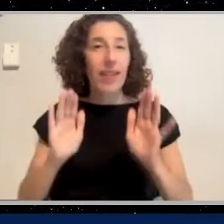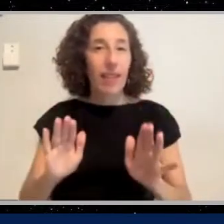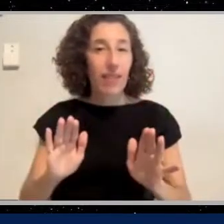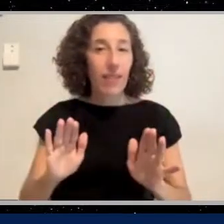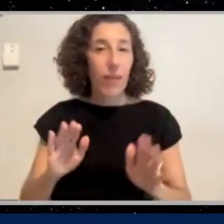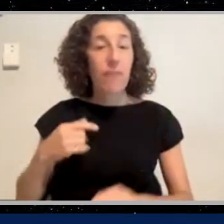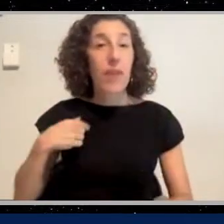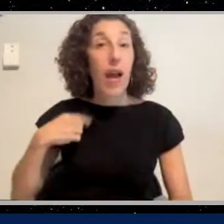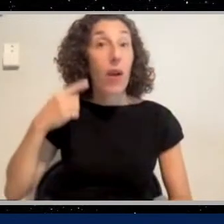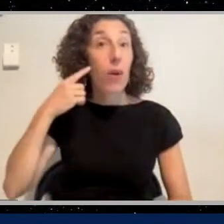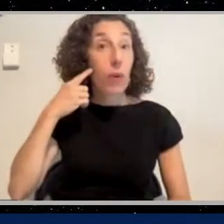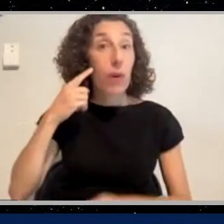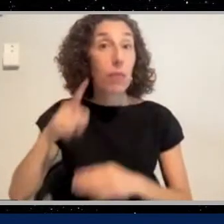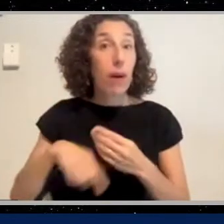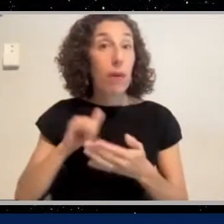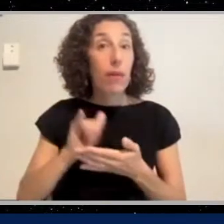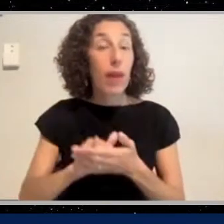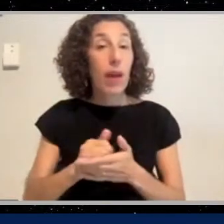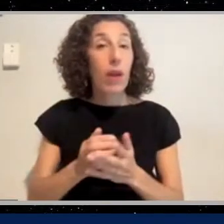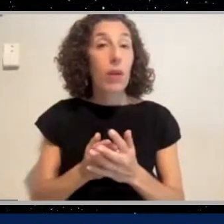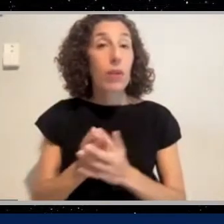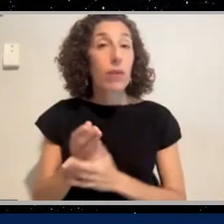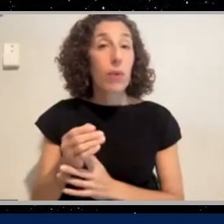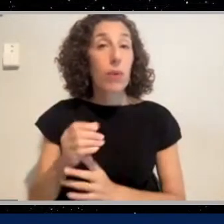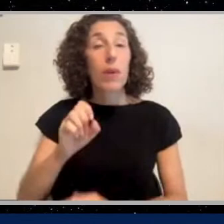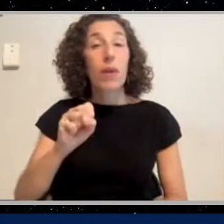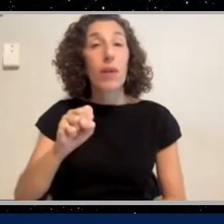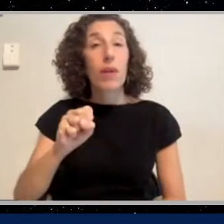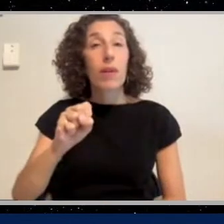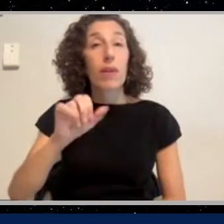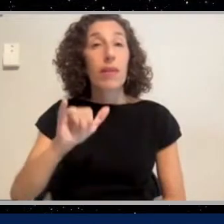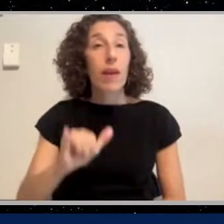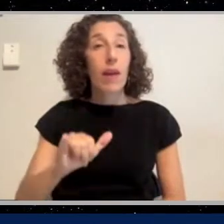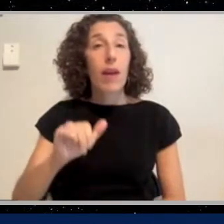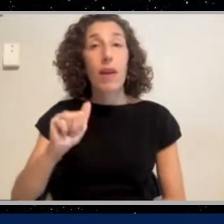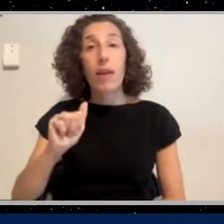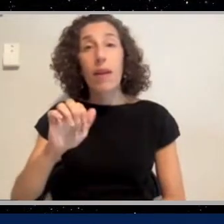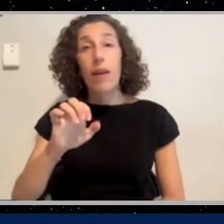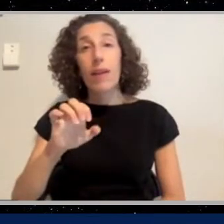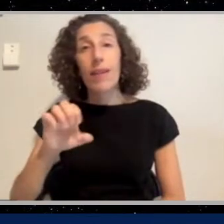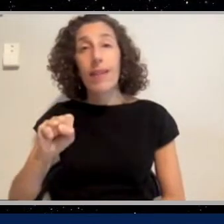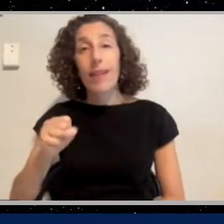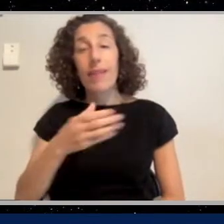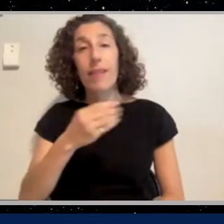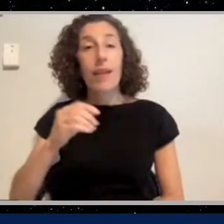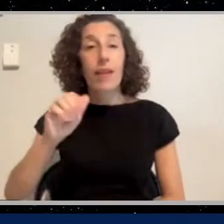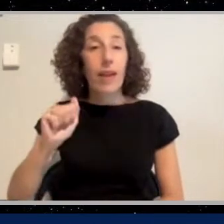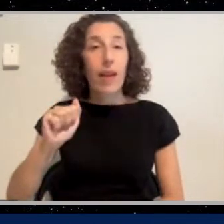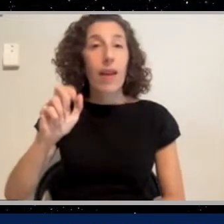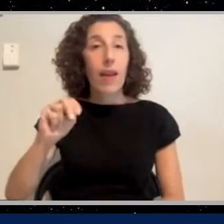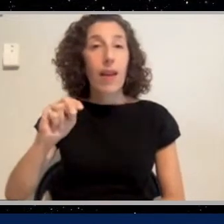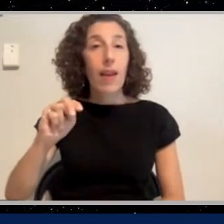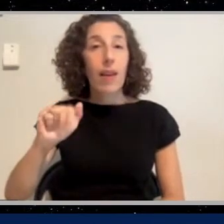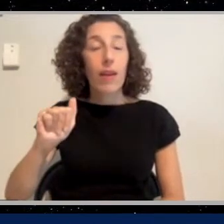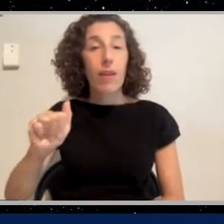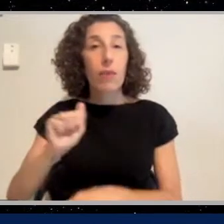through SciAccess, because I started becoming aware of that through Anna's work and at the Ohio State, and